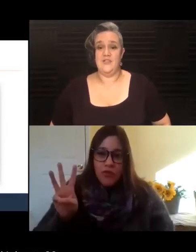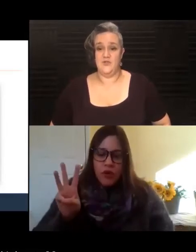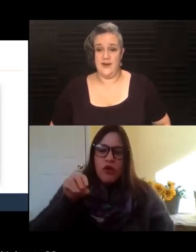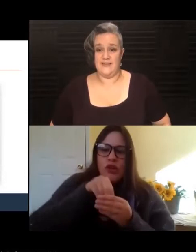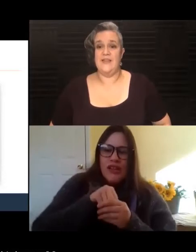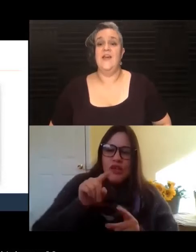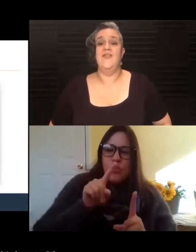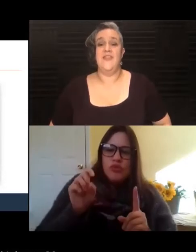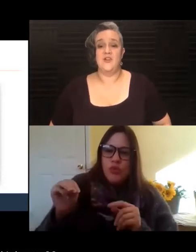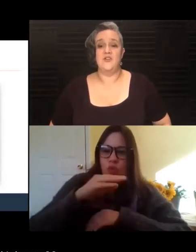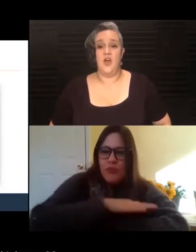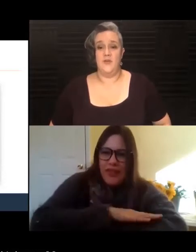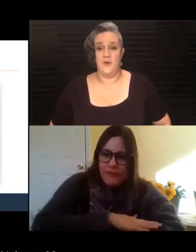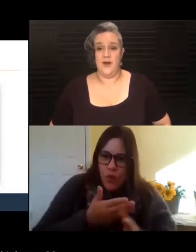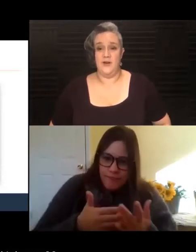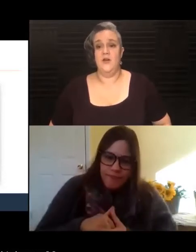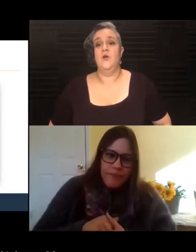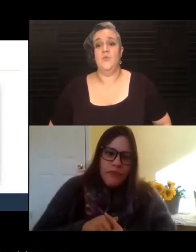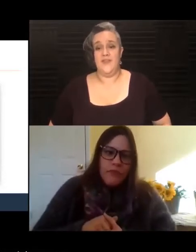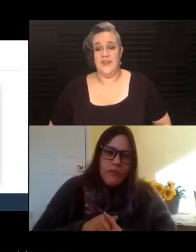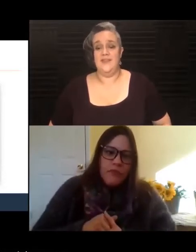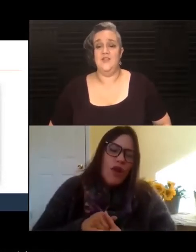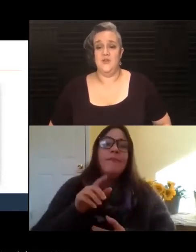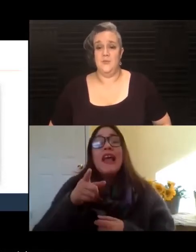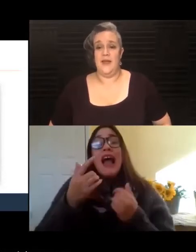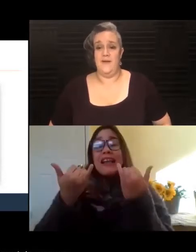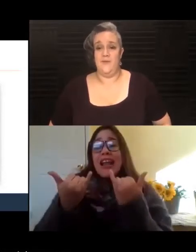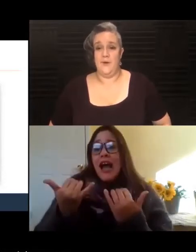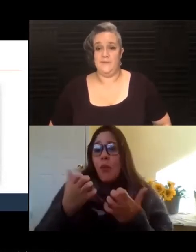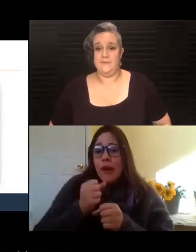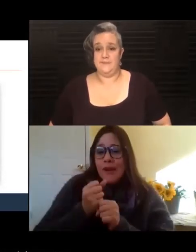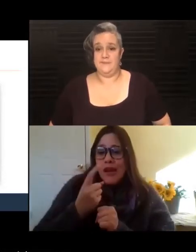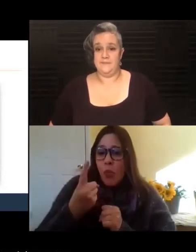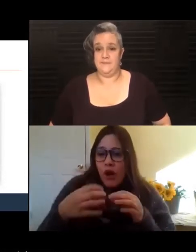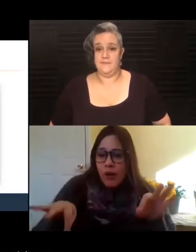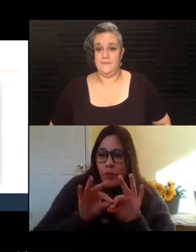That integrates their software within the Zoom platform.